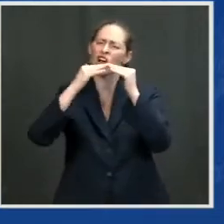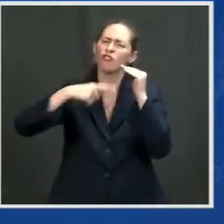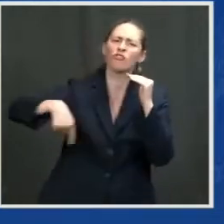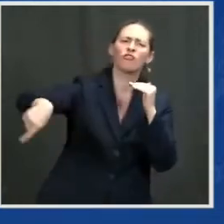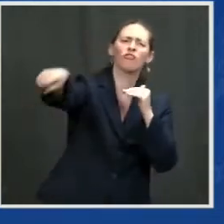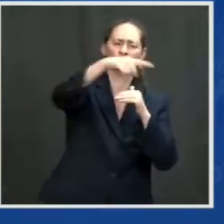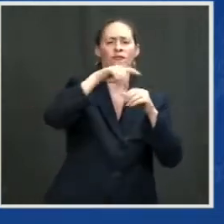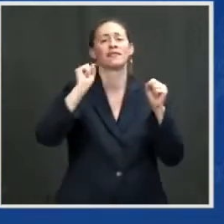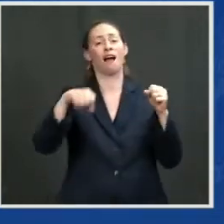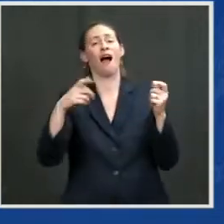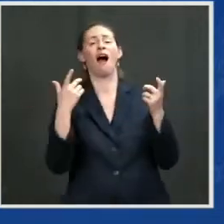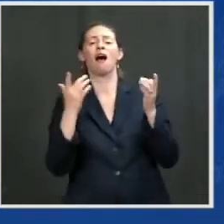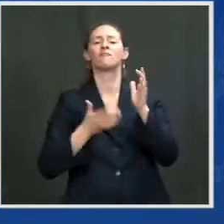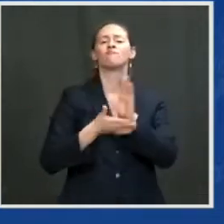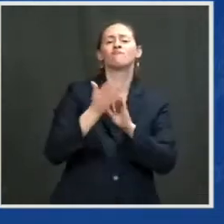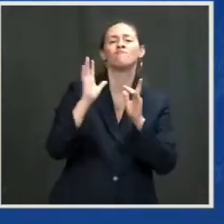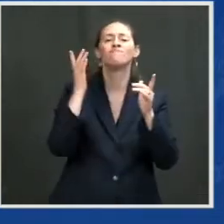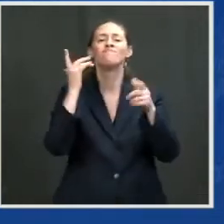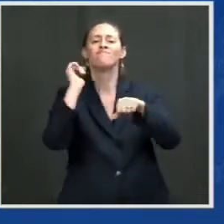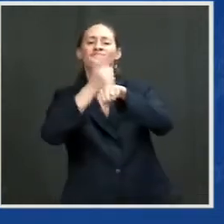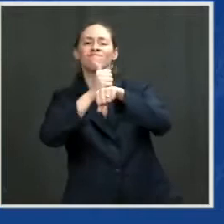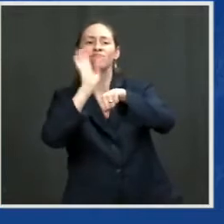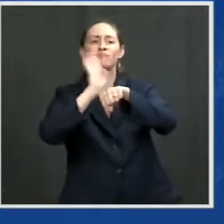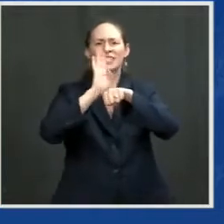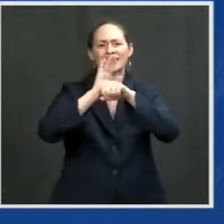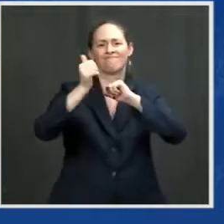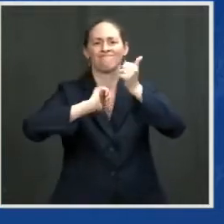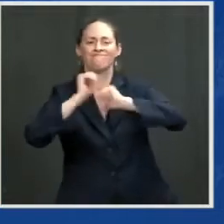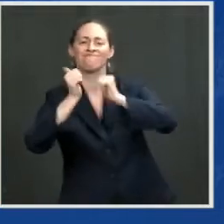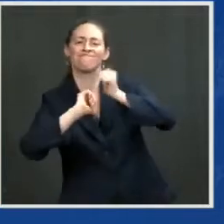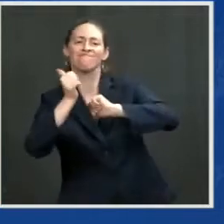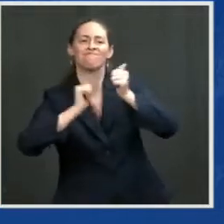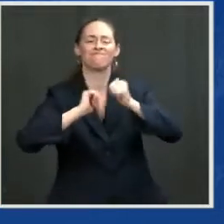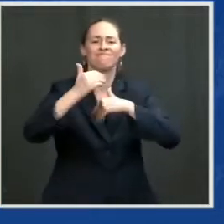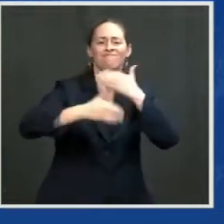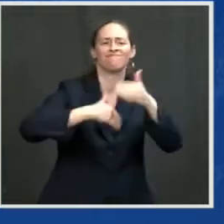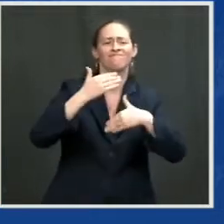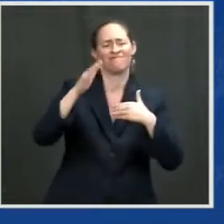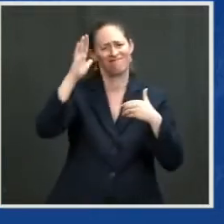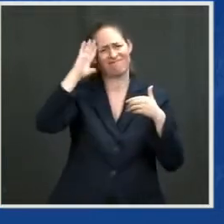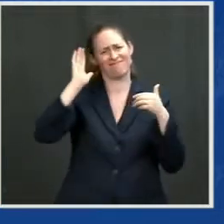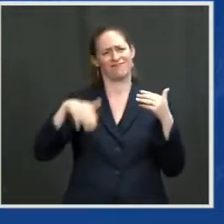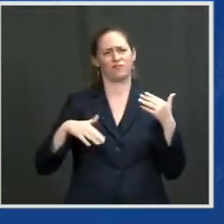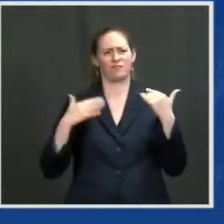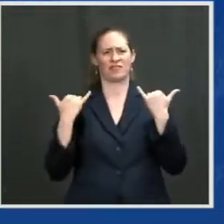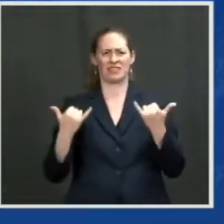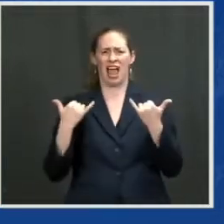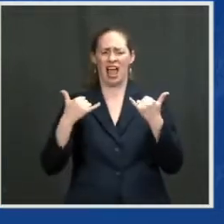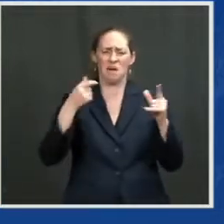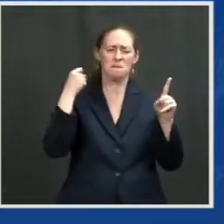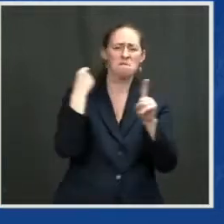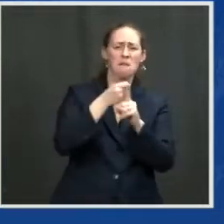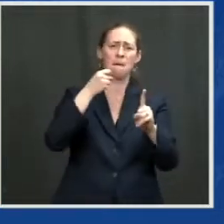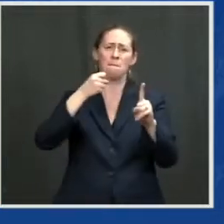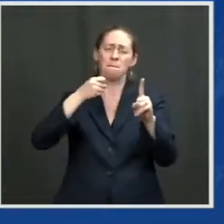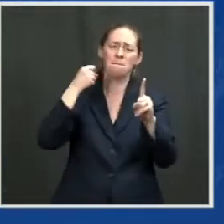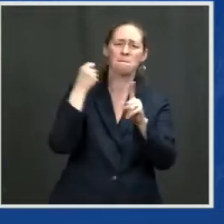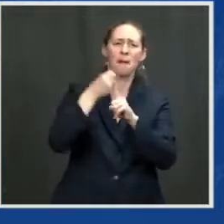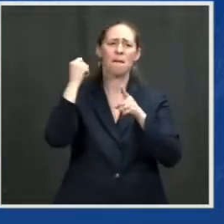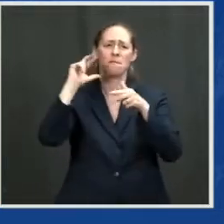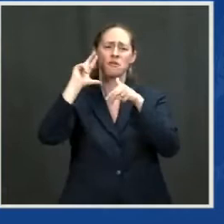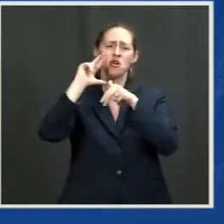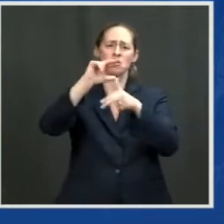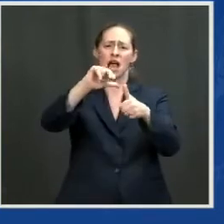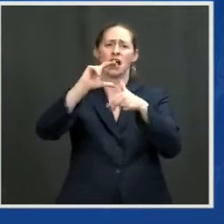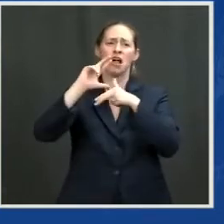economy. I know the times have been tough here. The damage of the hurricanes has been devastating. The governor's already spoken to me. We're talking